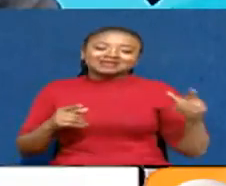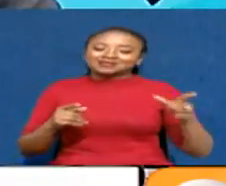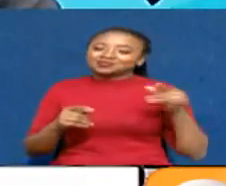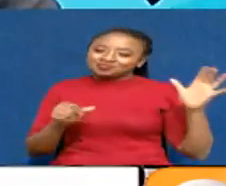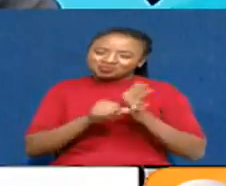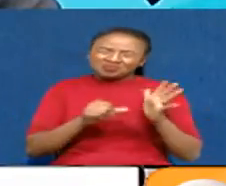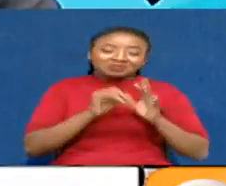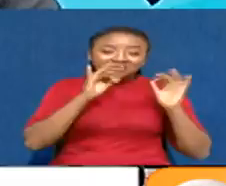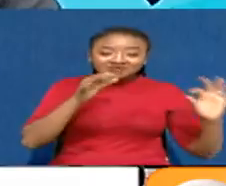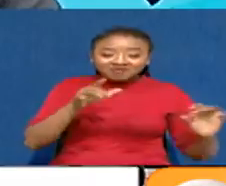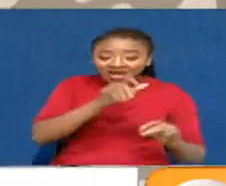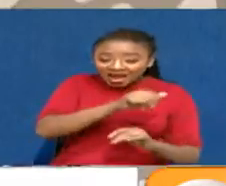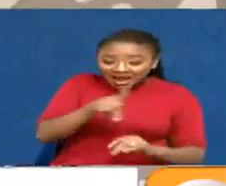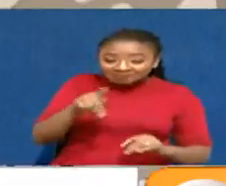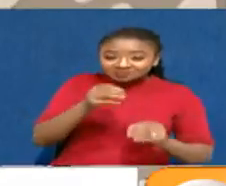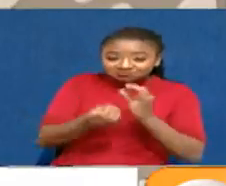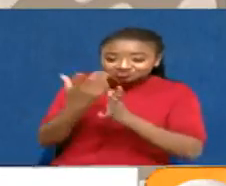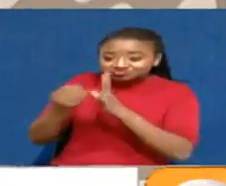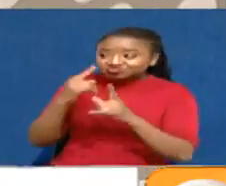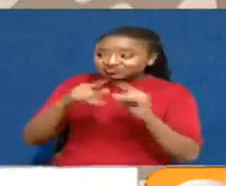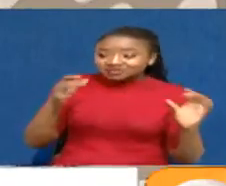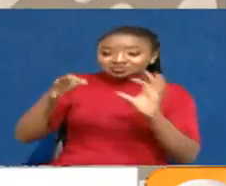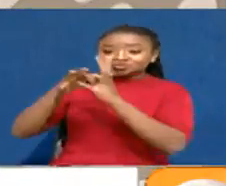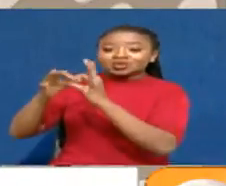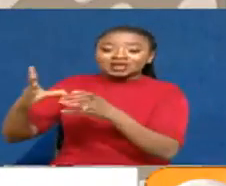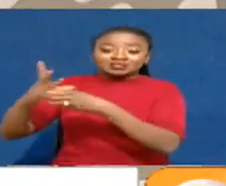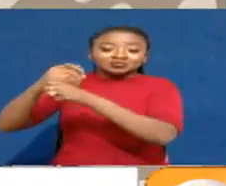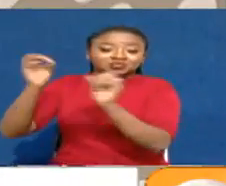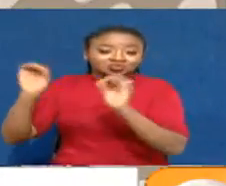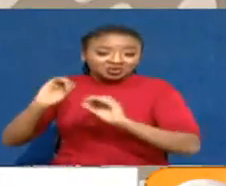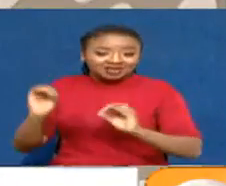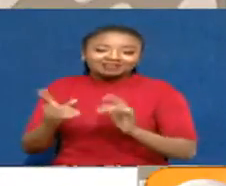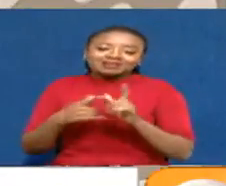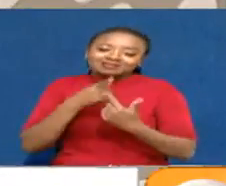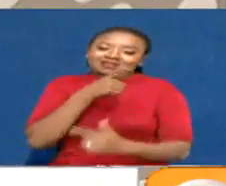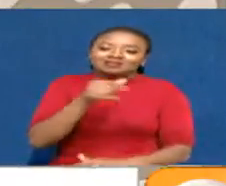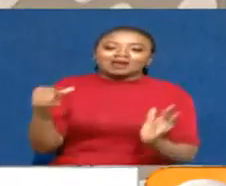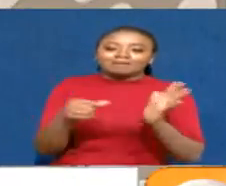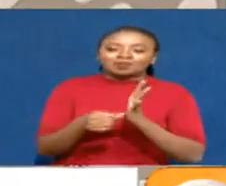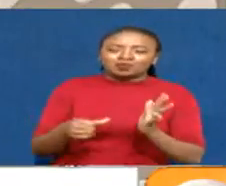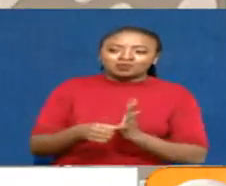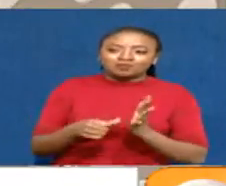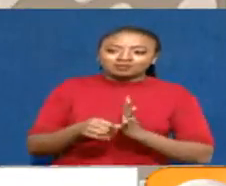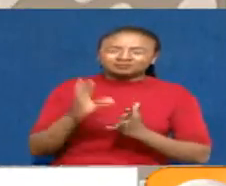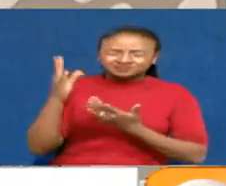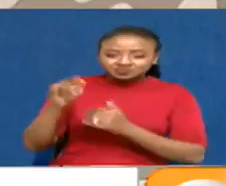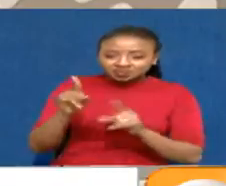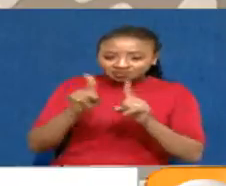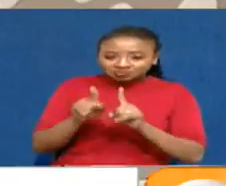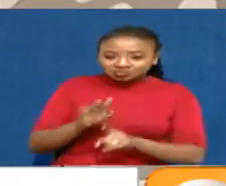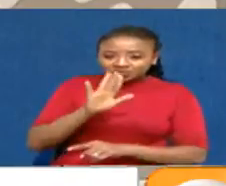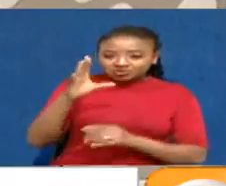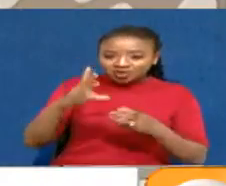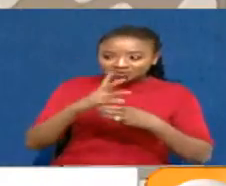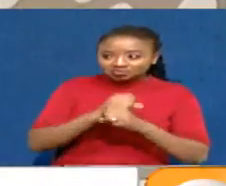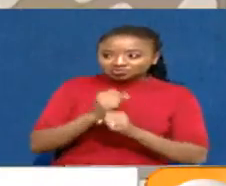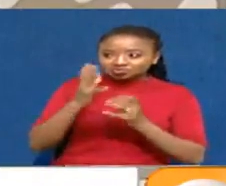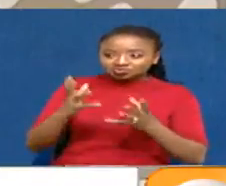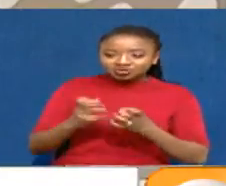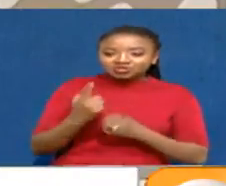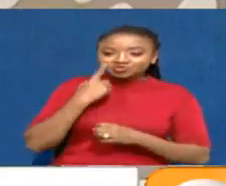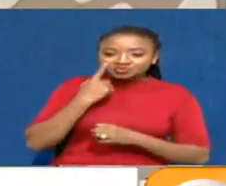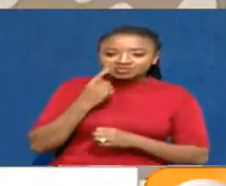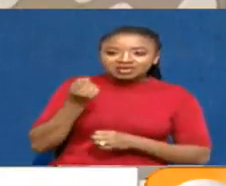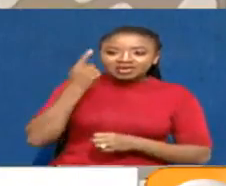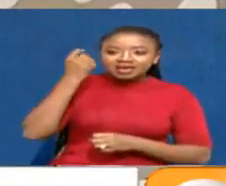Okay. That is where the problem is. And I hope in your submission also, you also submitted that we need to consider